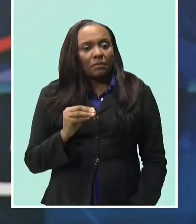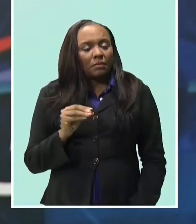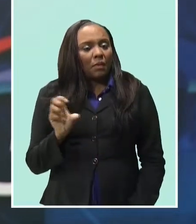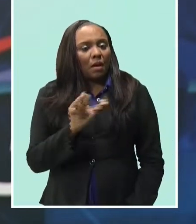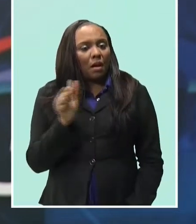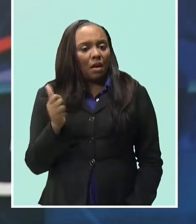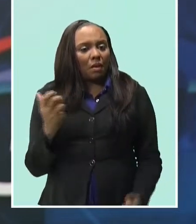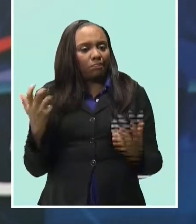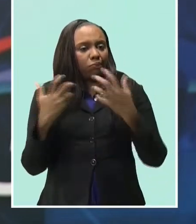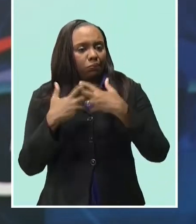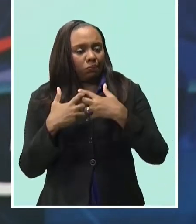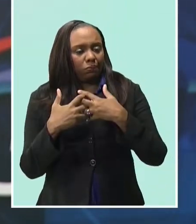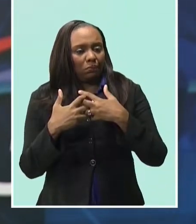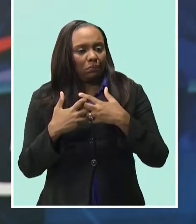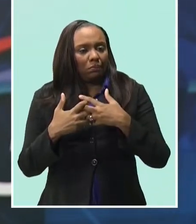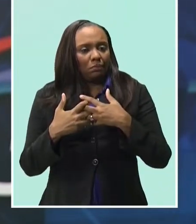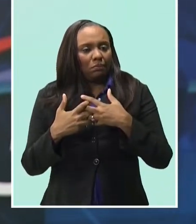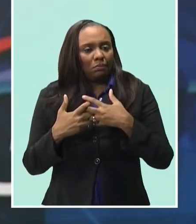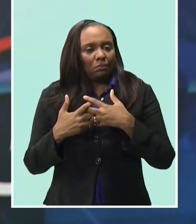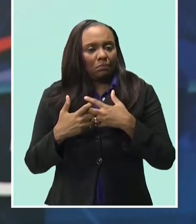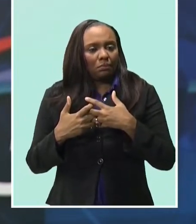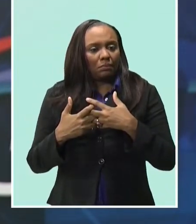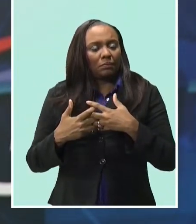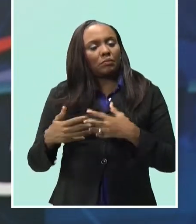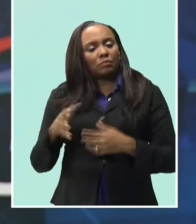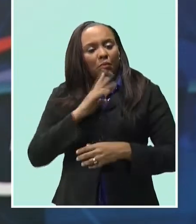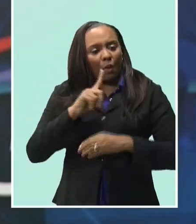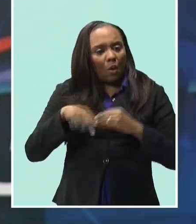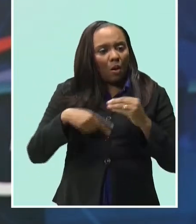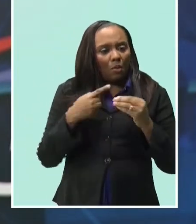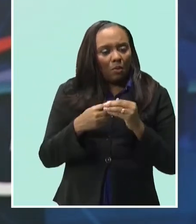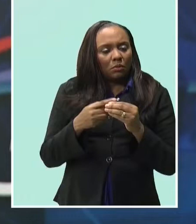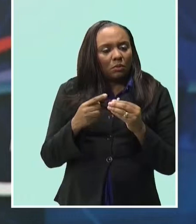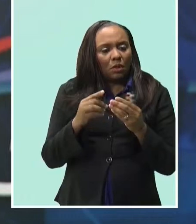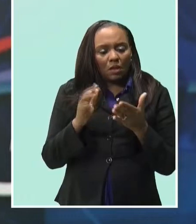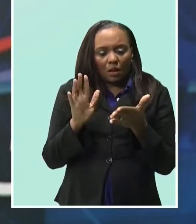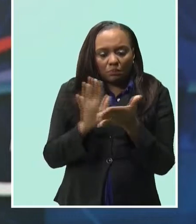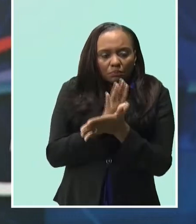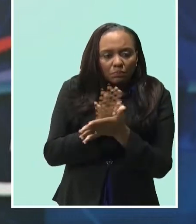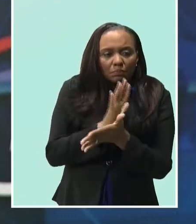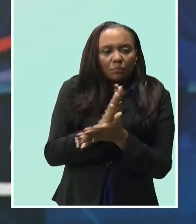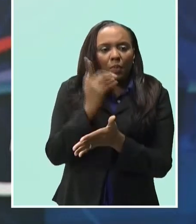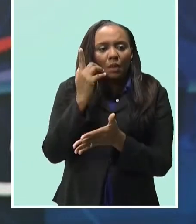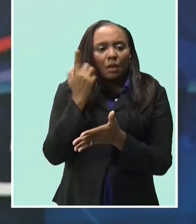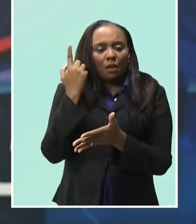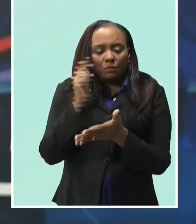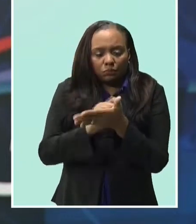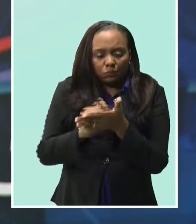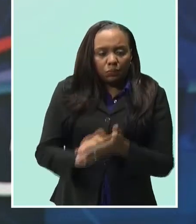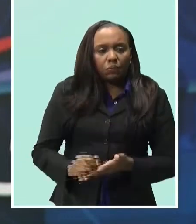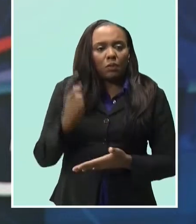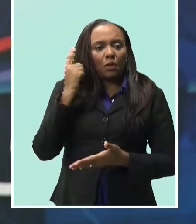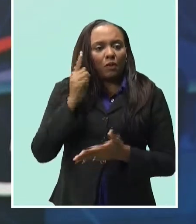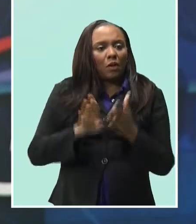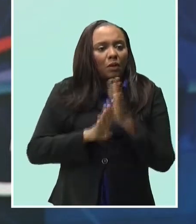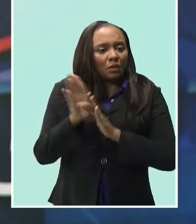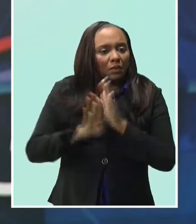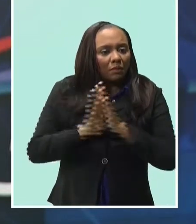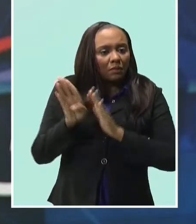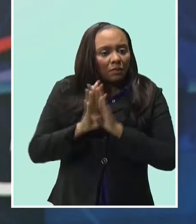counterpart, co-facilitated the process to deliver the outcome document on financing for development, FFD, for 2020